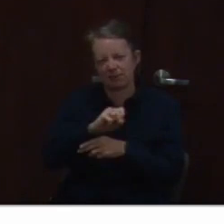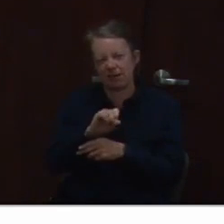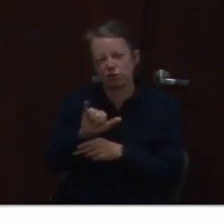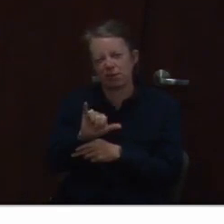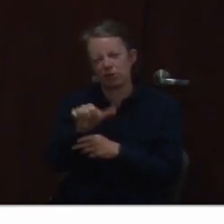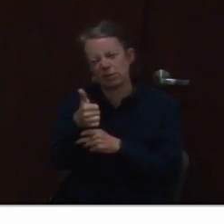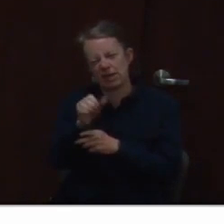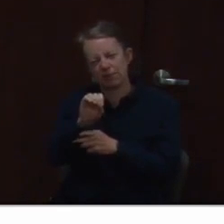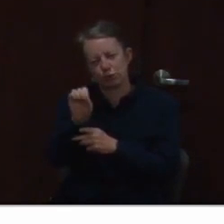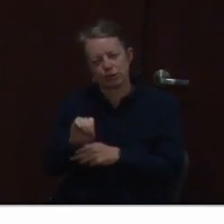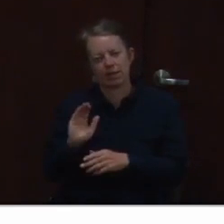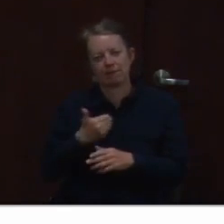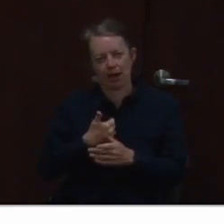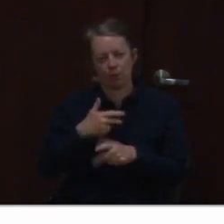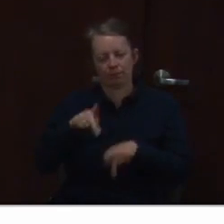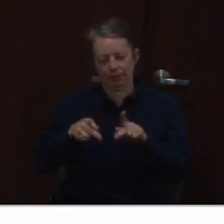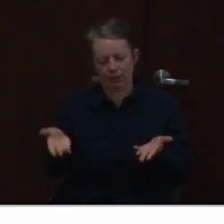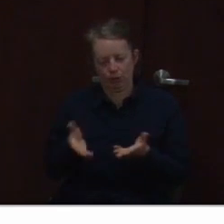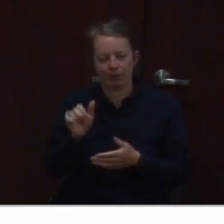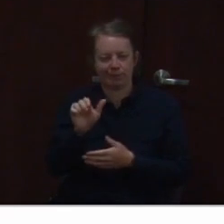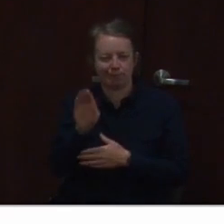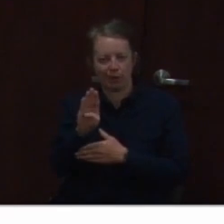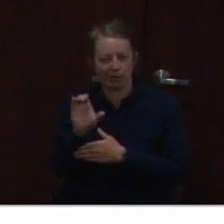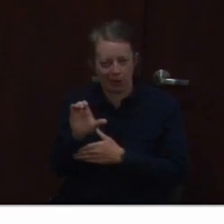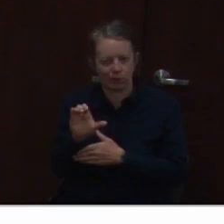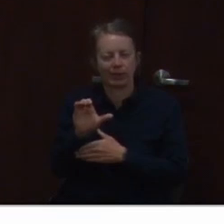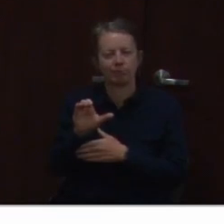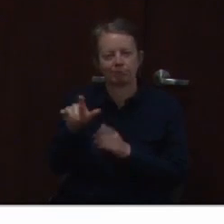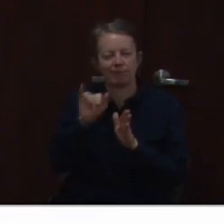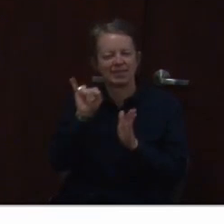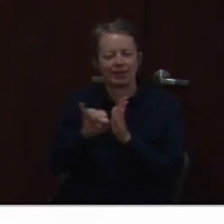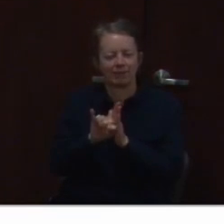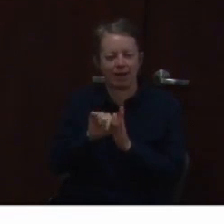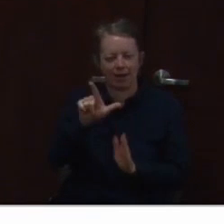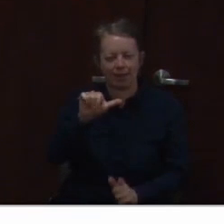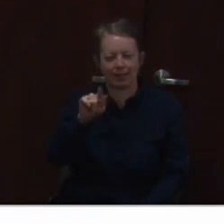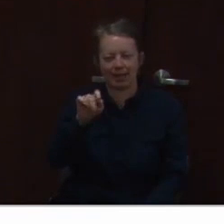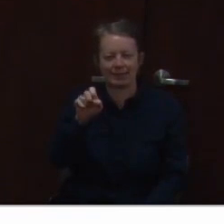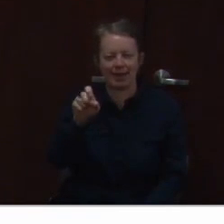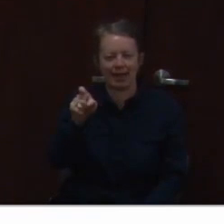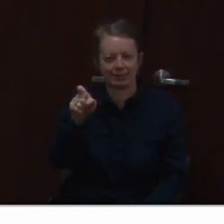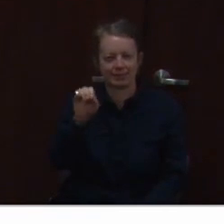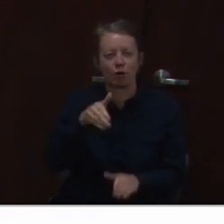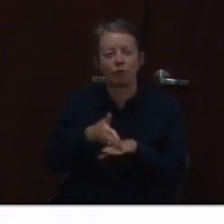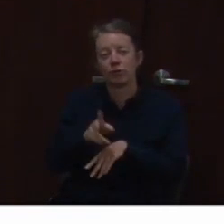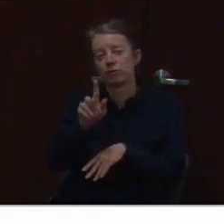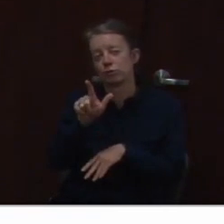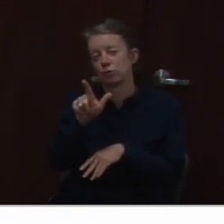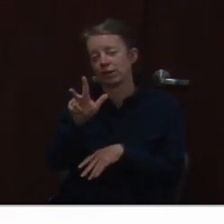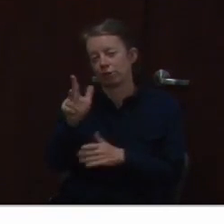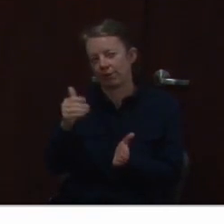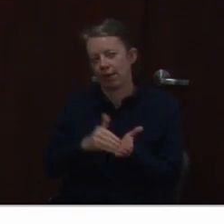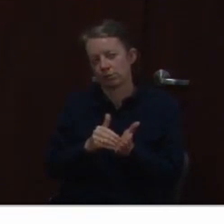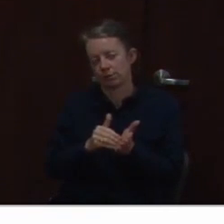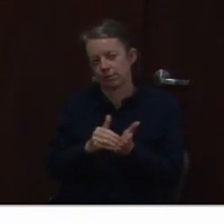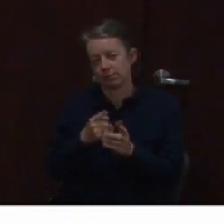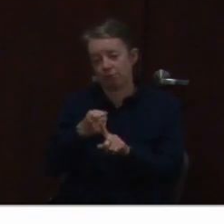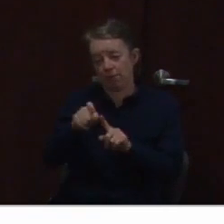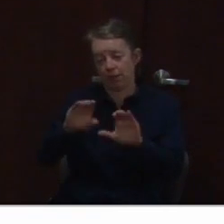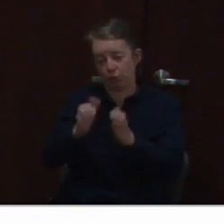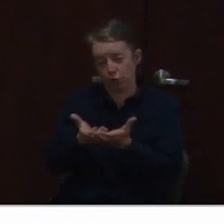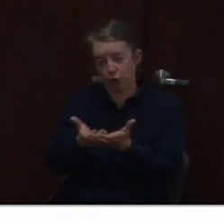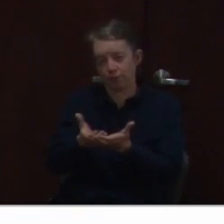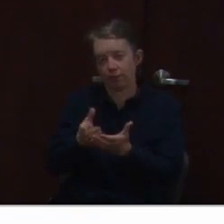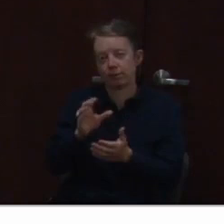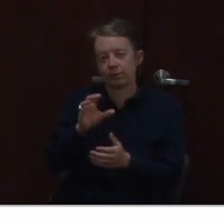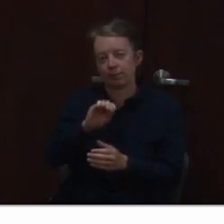population identifies as Latinx, which is a little over 23,000. And of that, we have percent